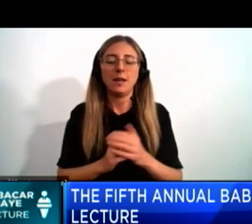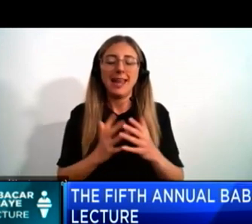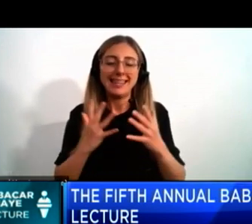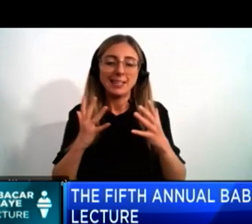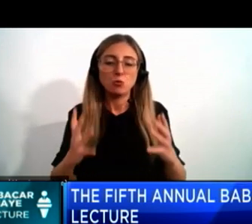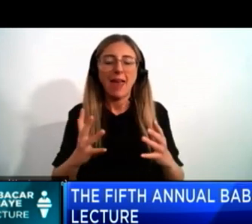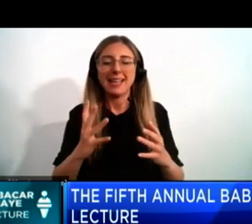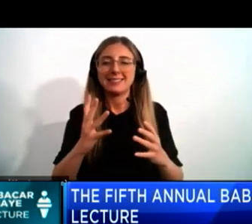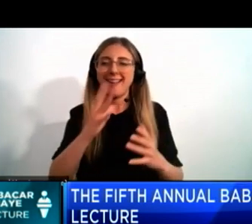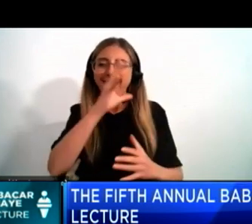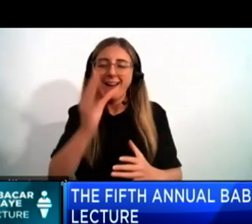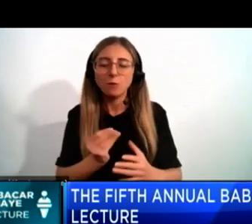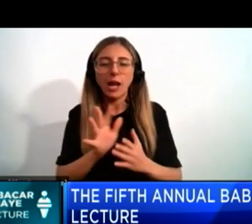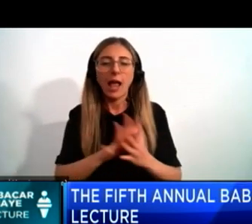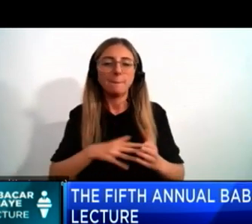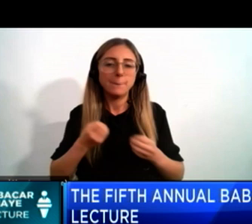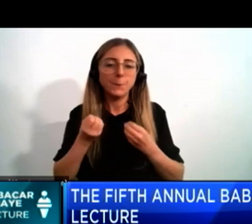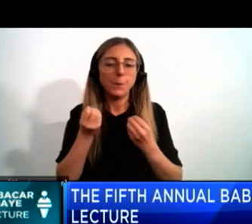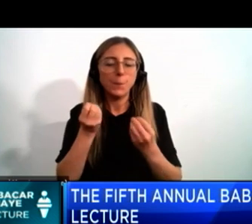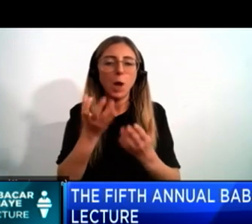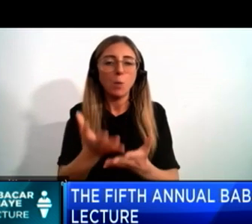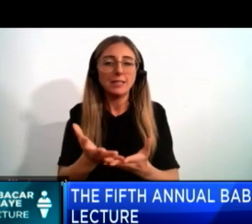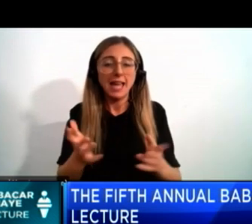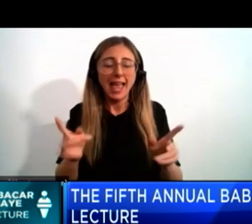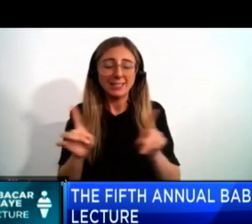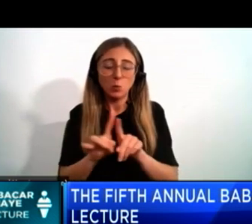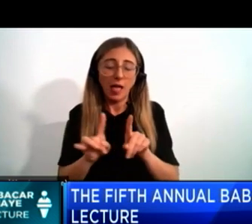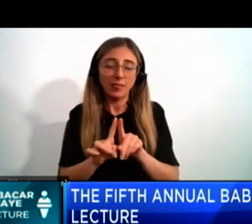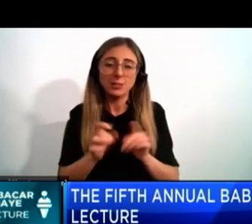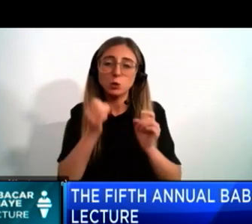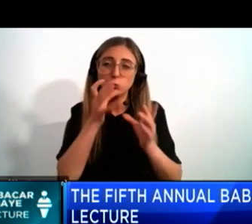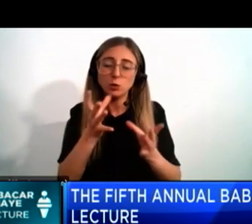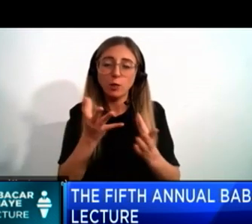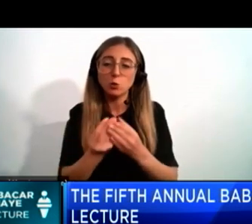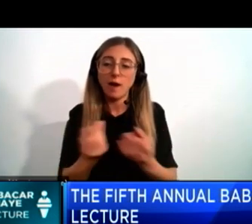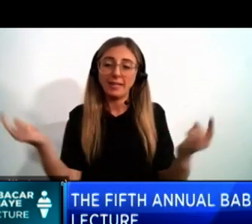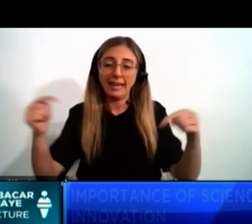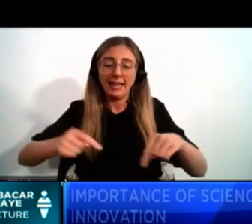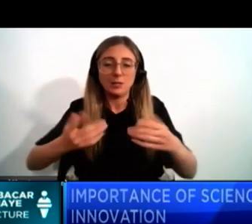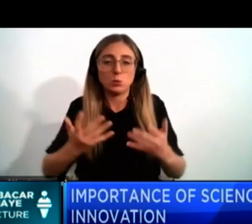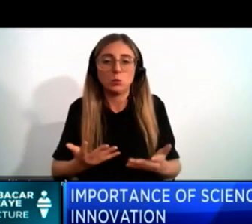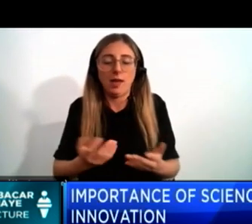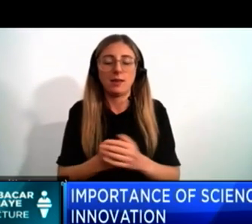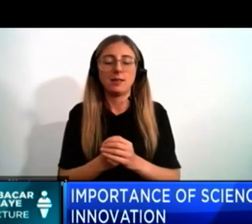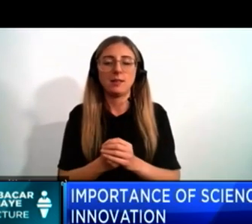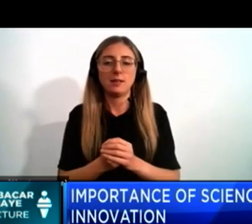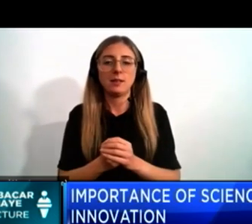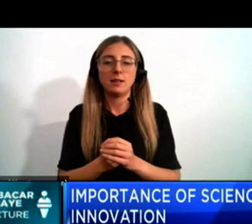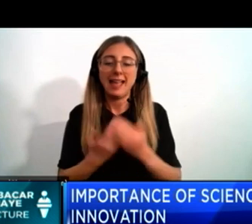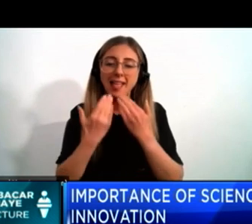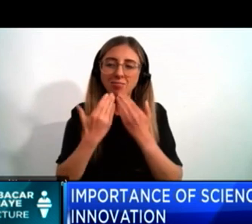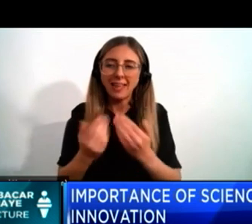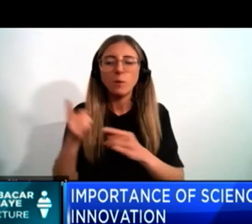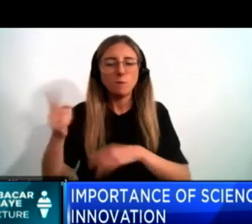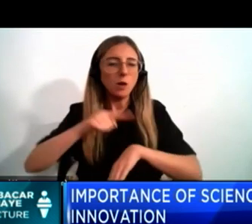African poet, is also graciously here with us and has already dazzled us. And we thank her